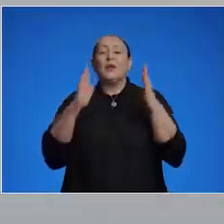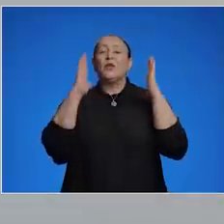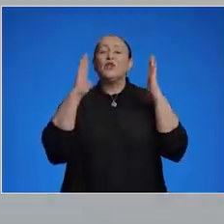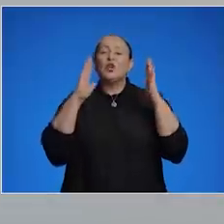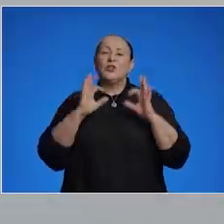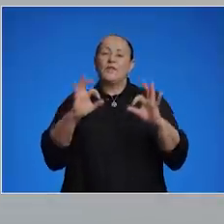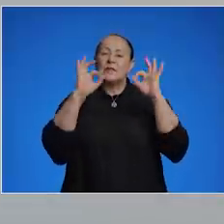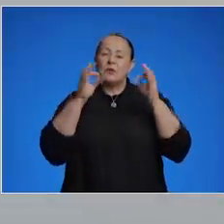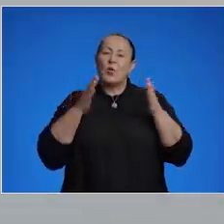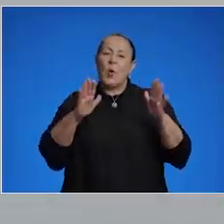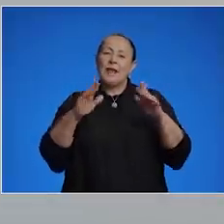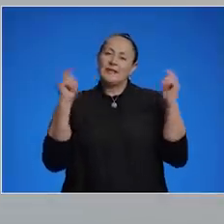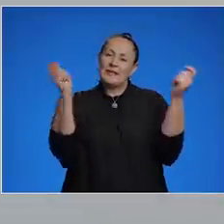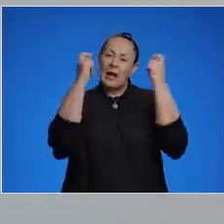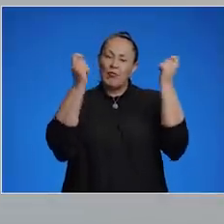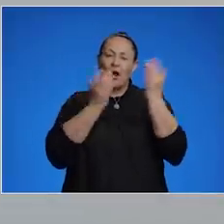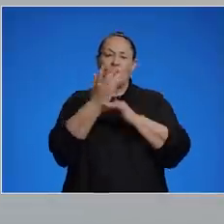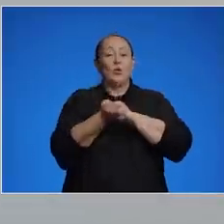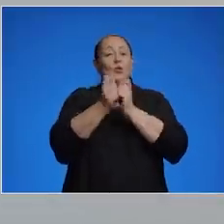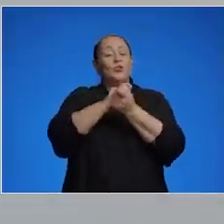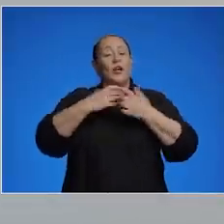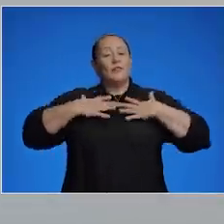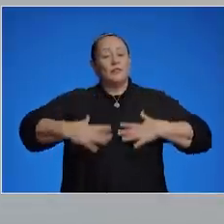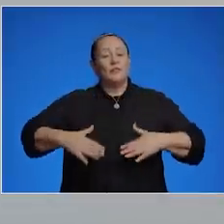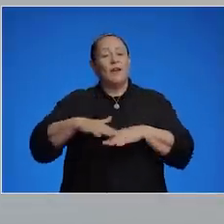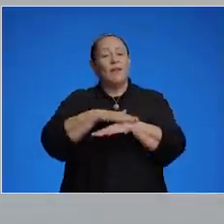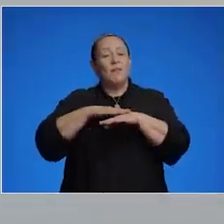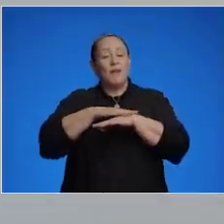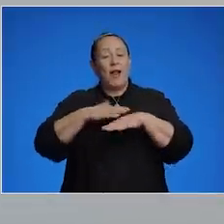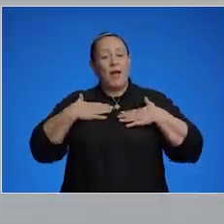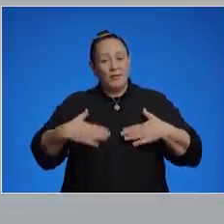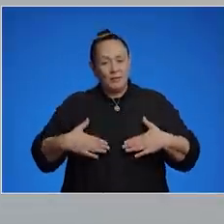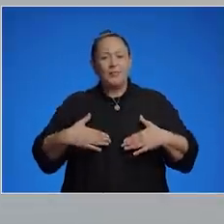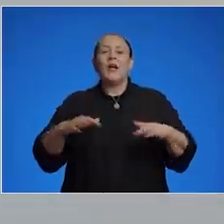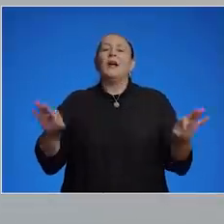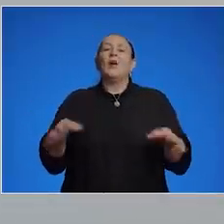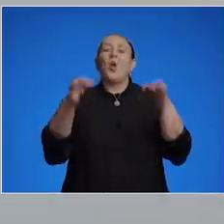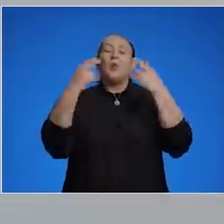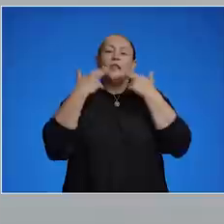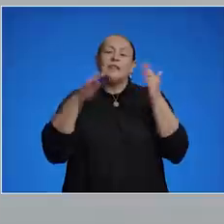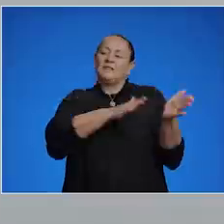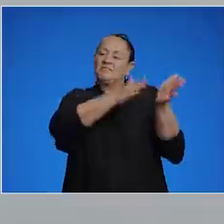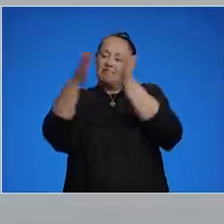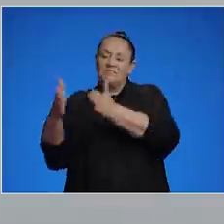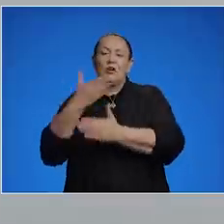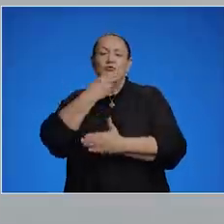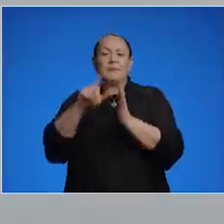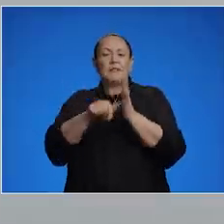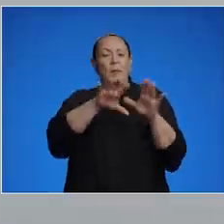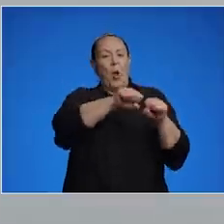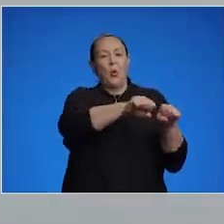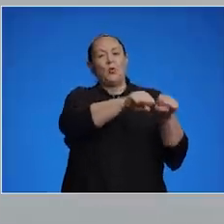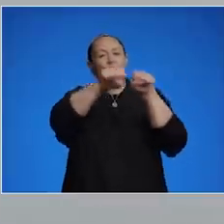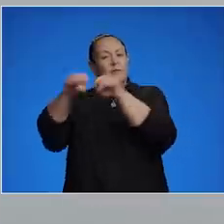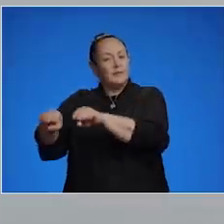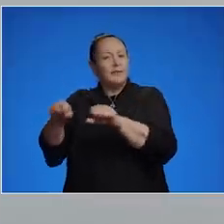Church does this in a number of different ways, through the change of the color of vestments. We won't sing the Gloria until Christmas, not because